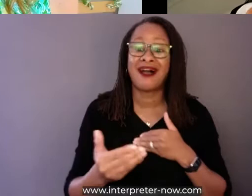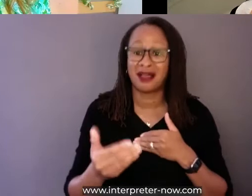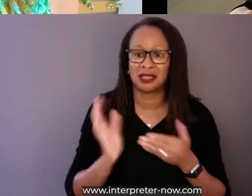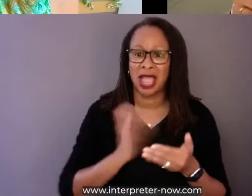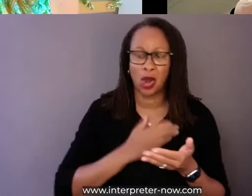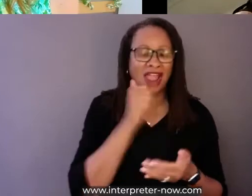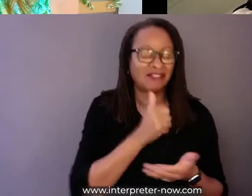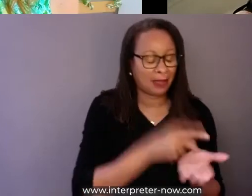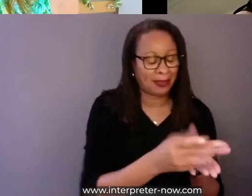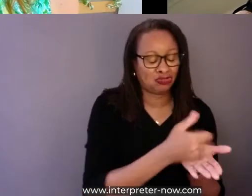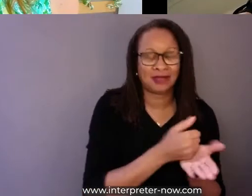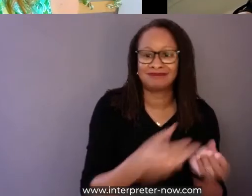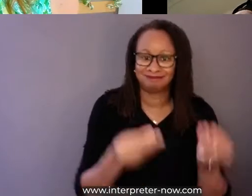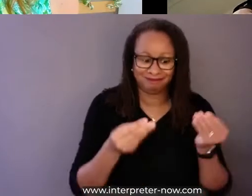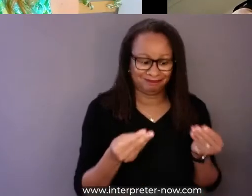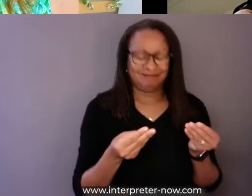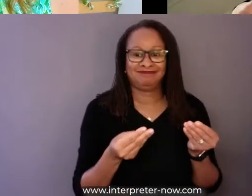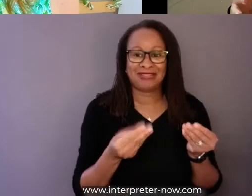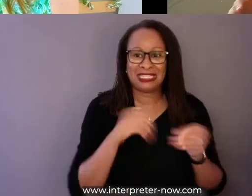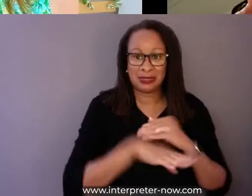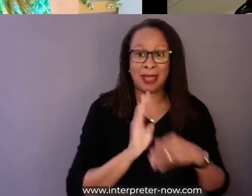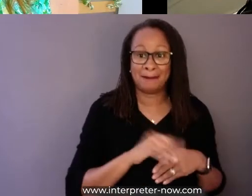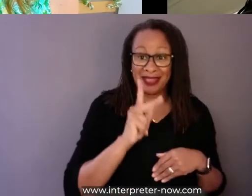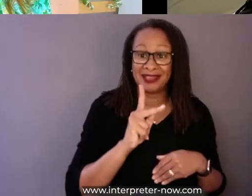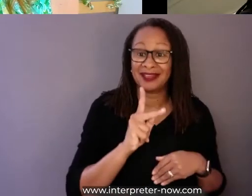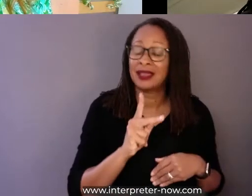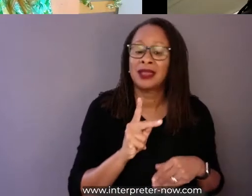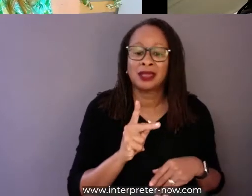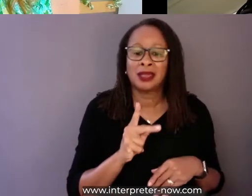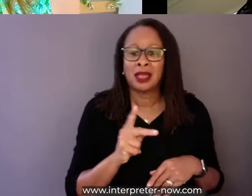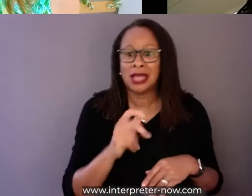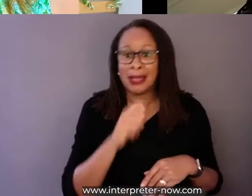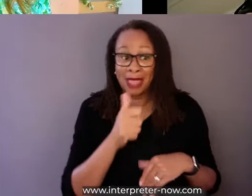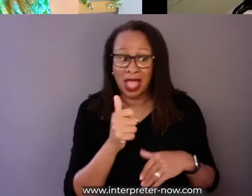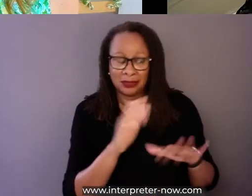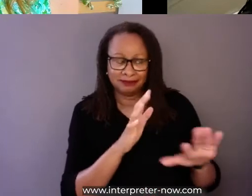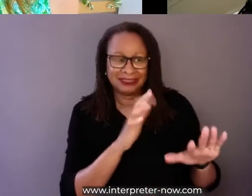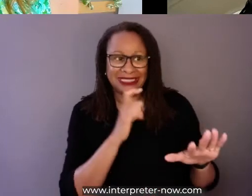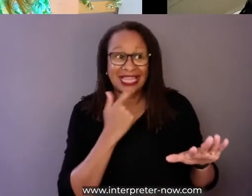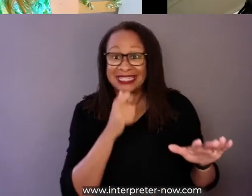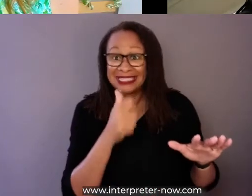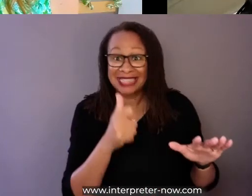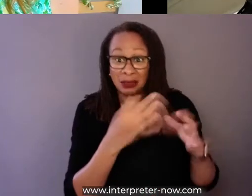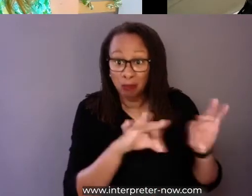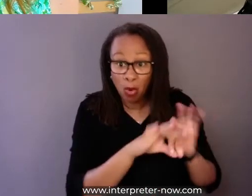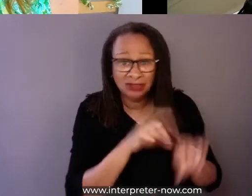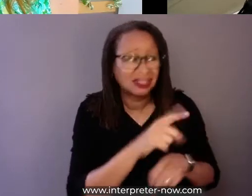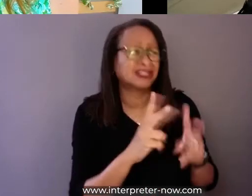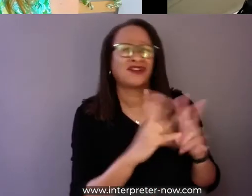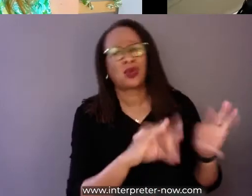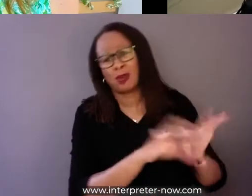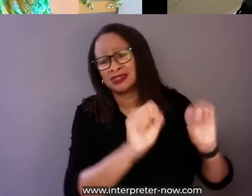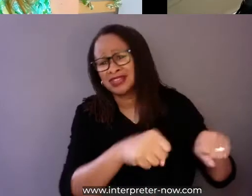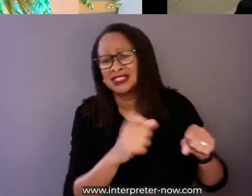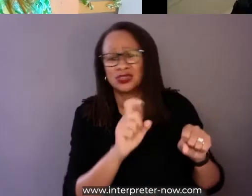Our day-to-day, you know, what's coming into the bank, which is, again, I don't want to undersell the wage gap. That's very important. We got to make sure that's locked